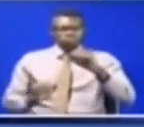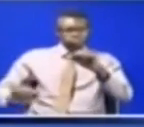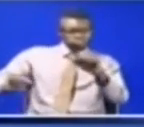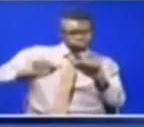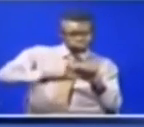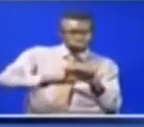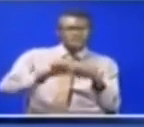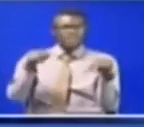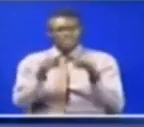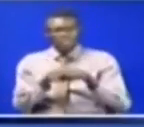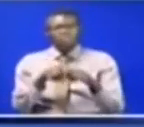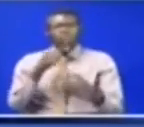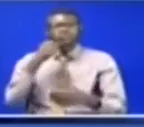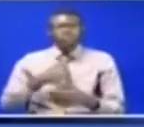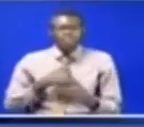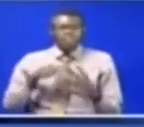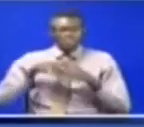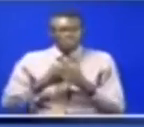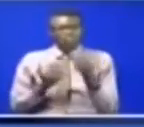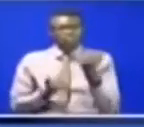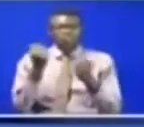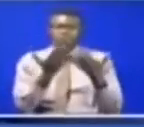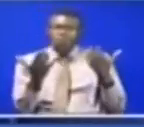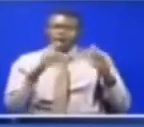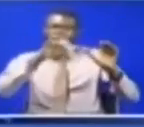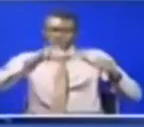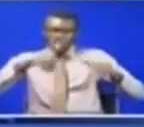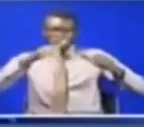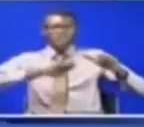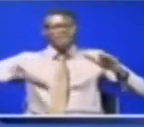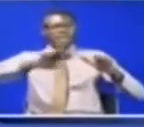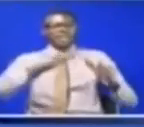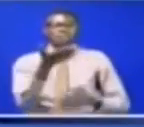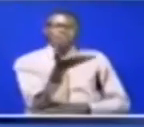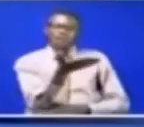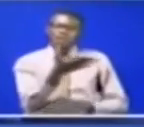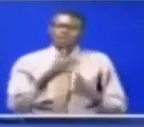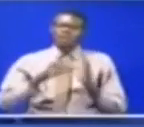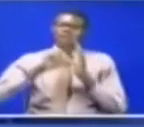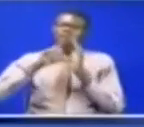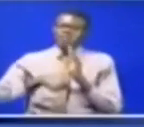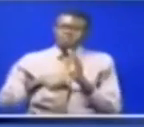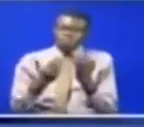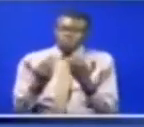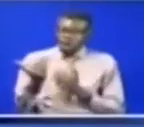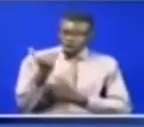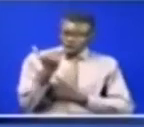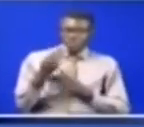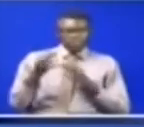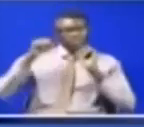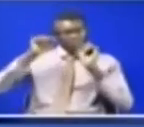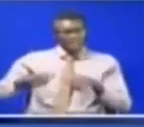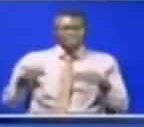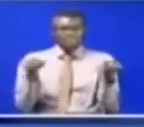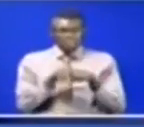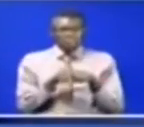he told me that he started driving in the farm. And then he said, wait a minute, if I can do it in the farm,